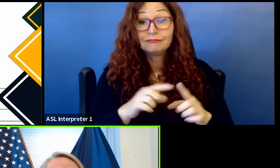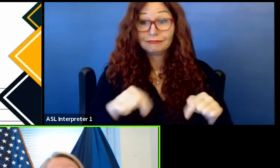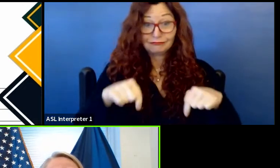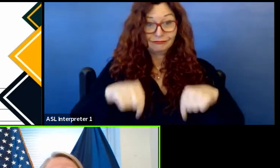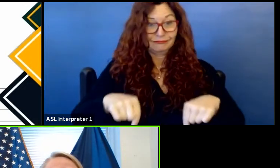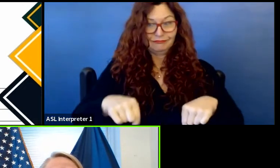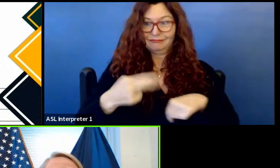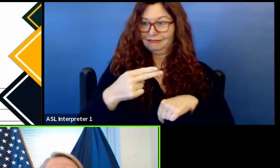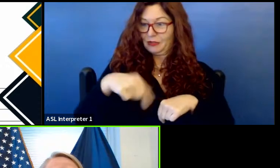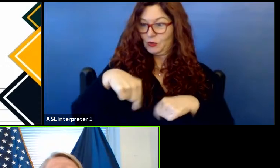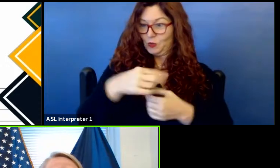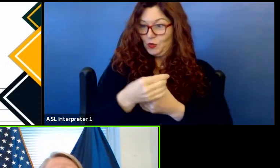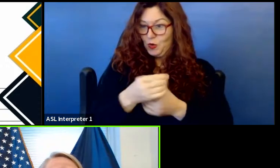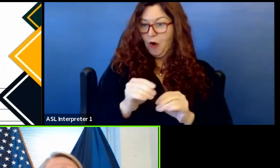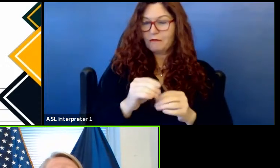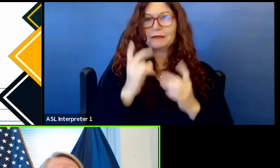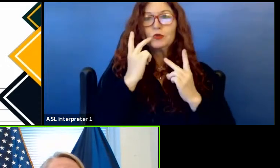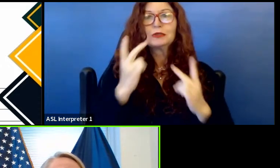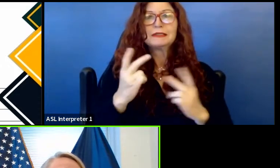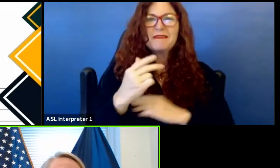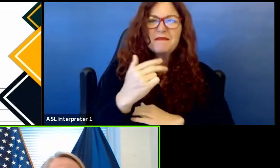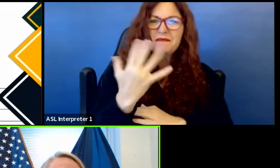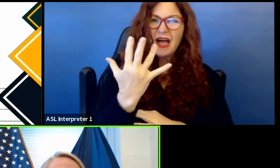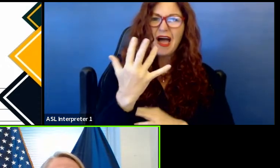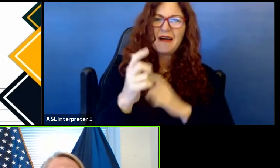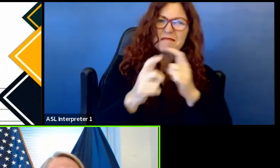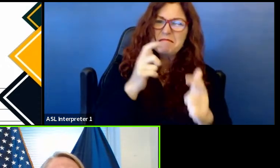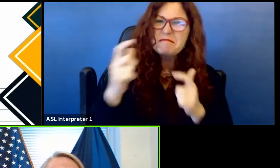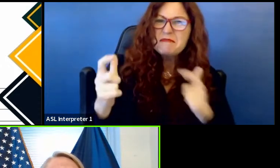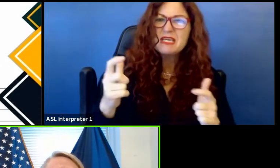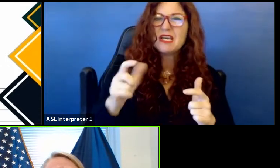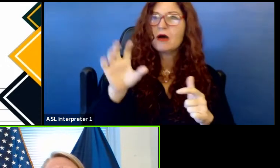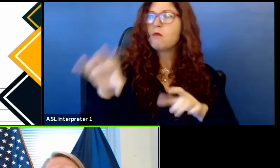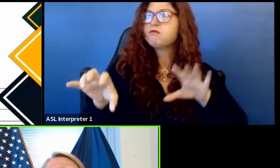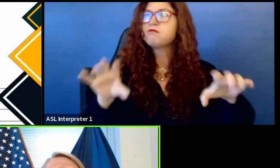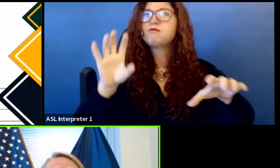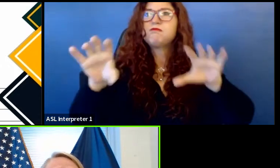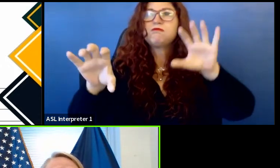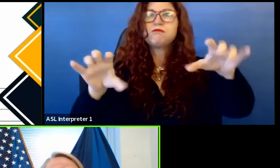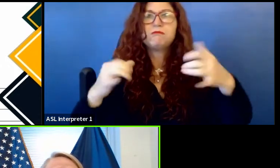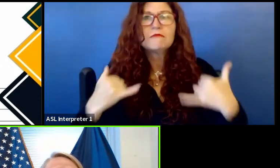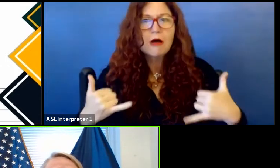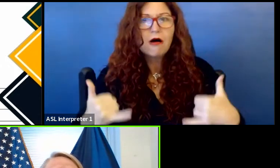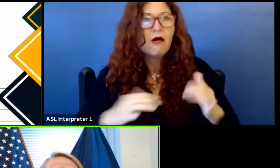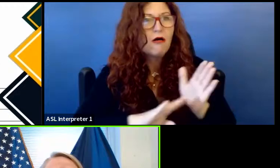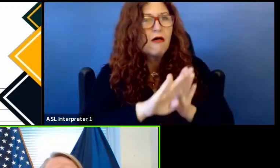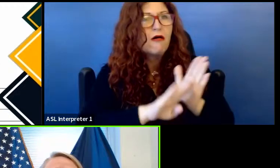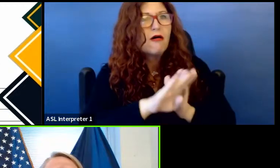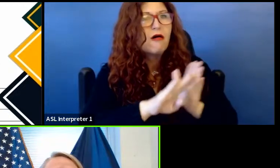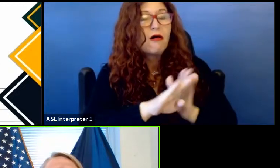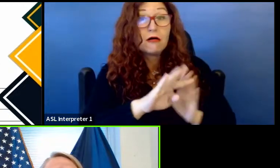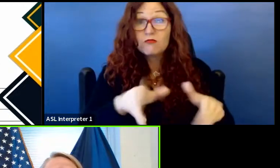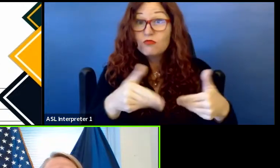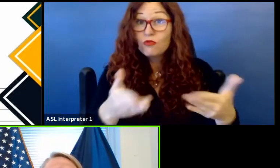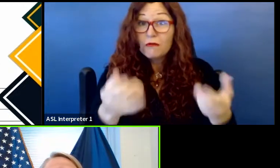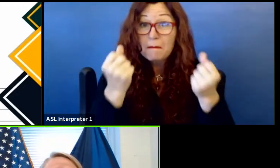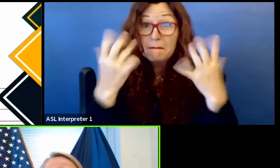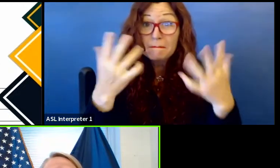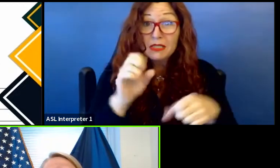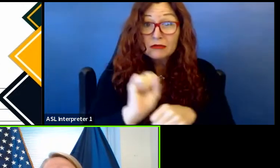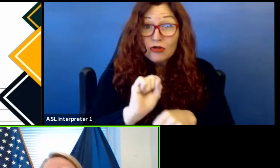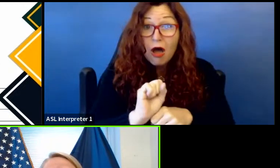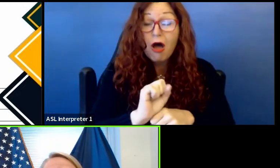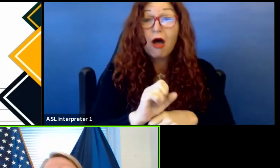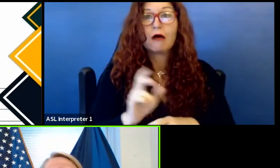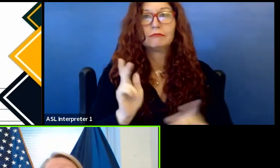residences retail business space and even a new city park a job in the construction industry can provide meaningful employment and